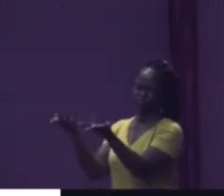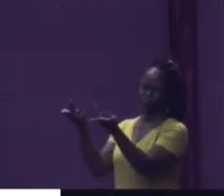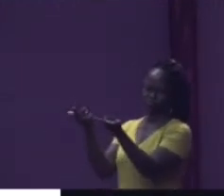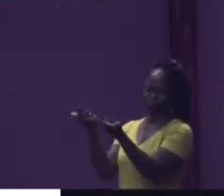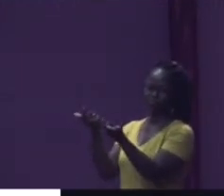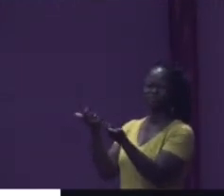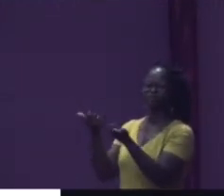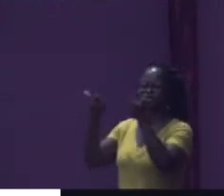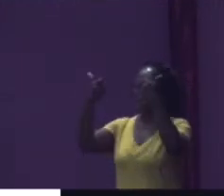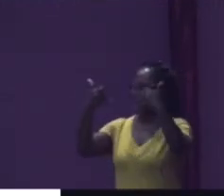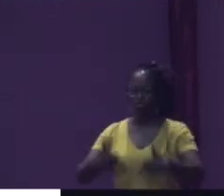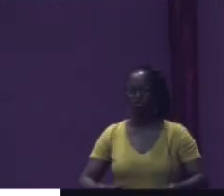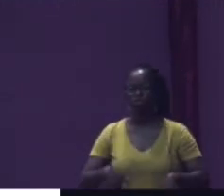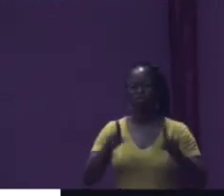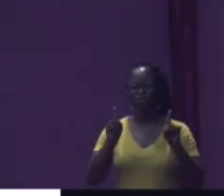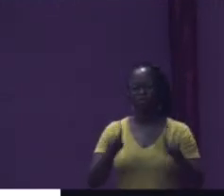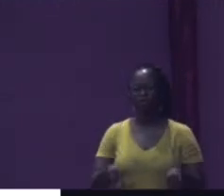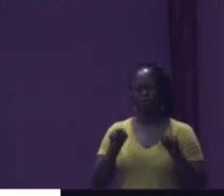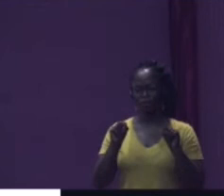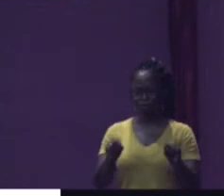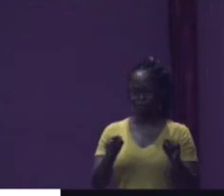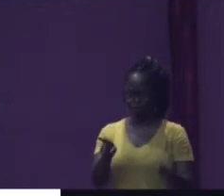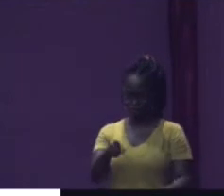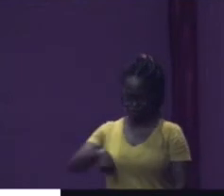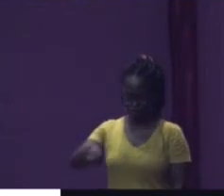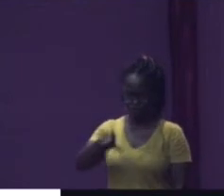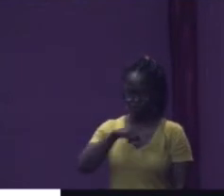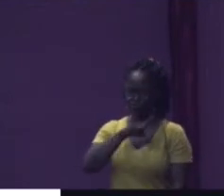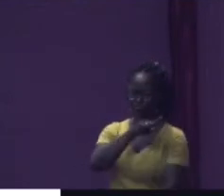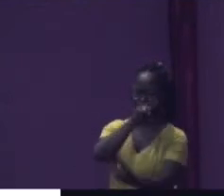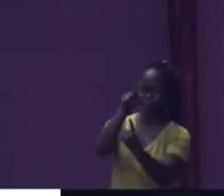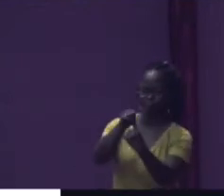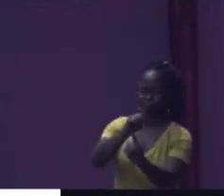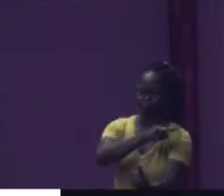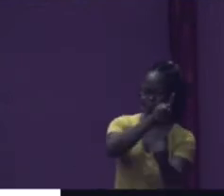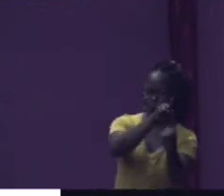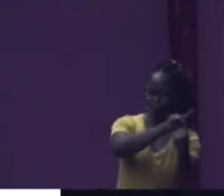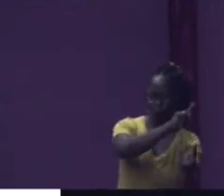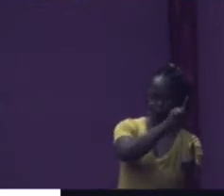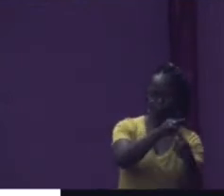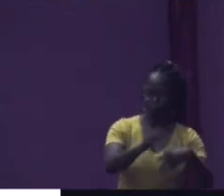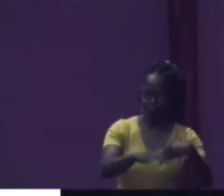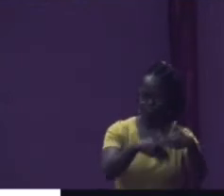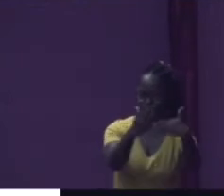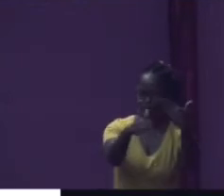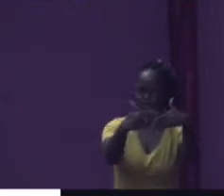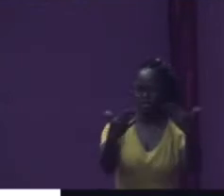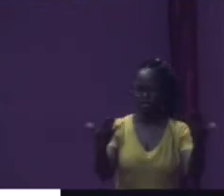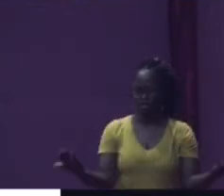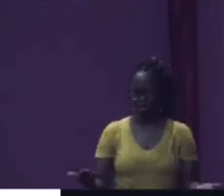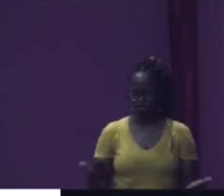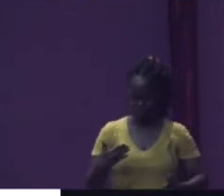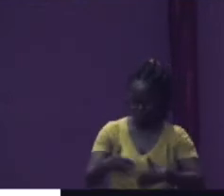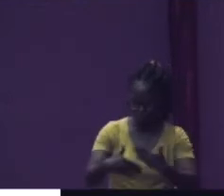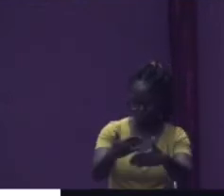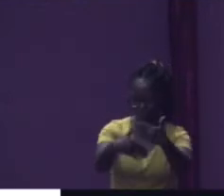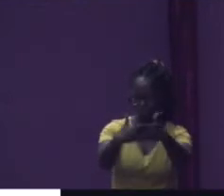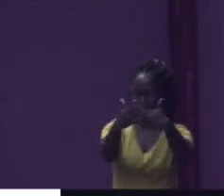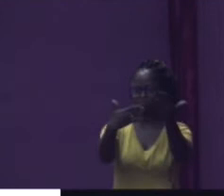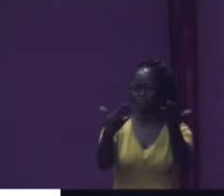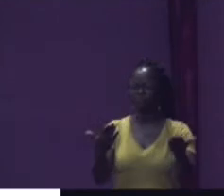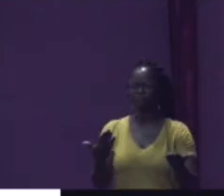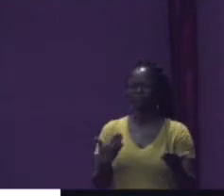that you had these millennial development goals set by the World Health Organization